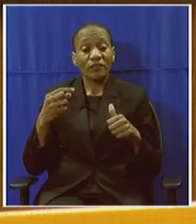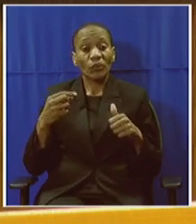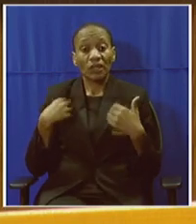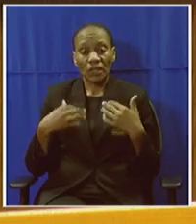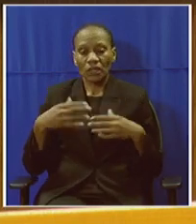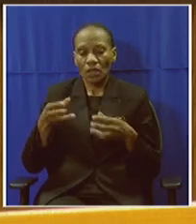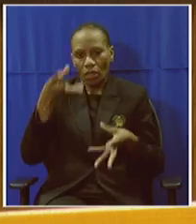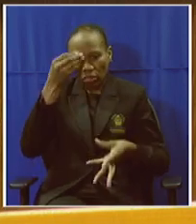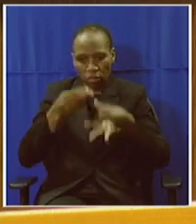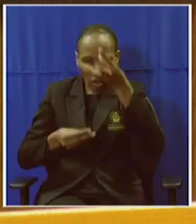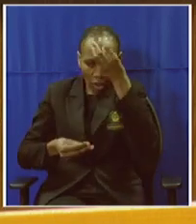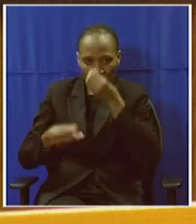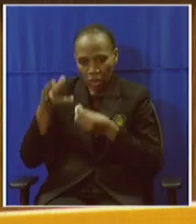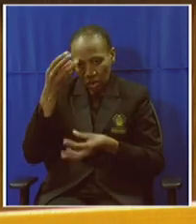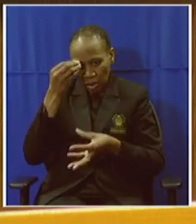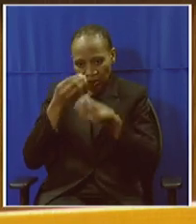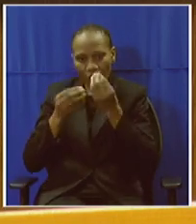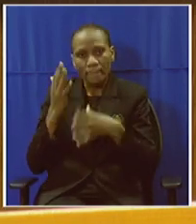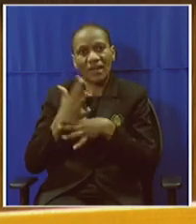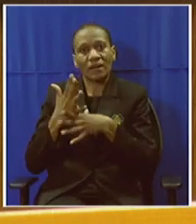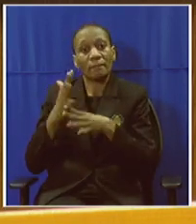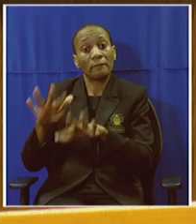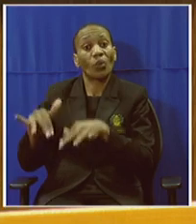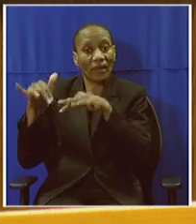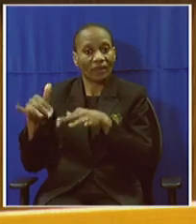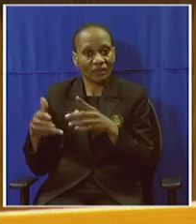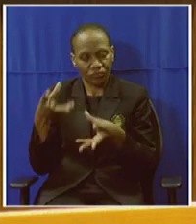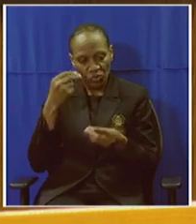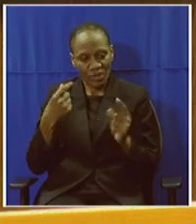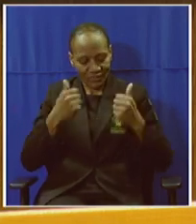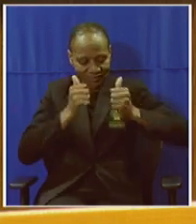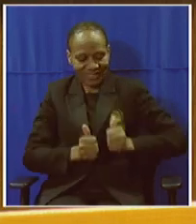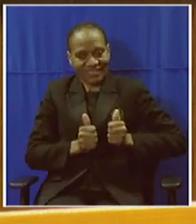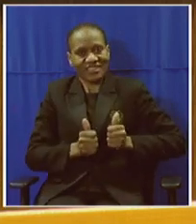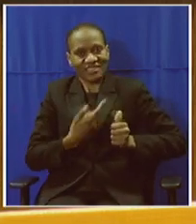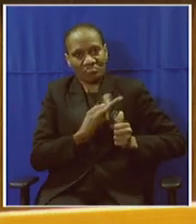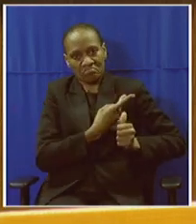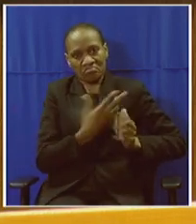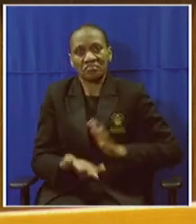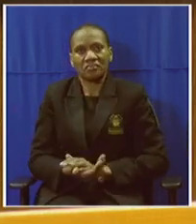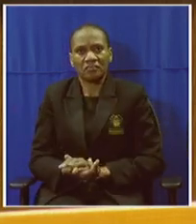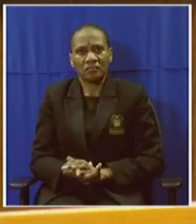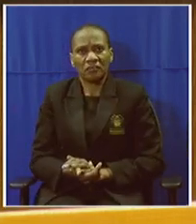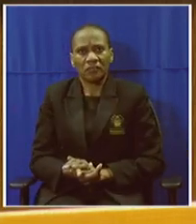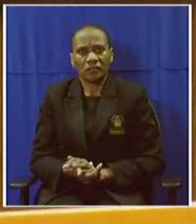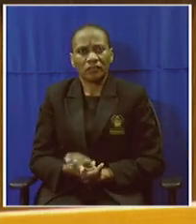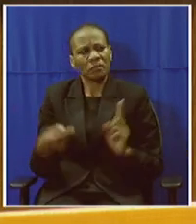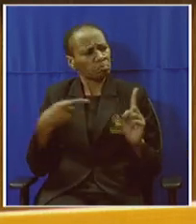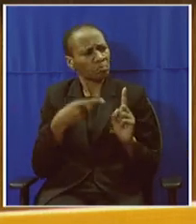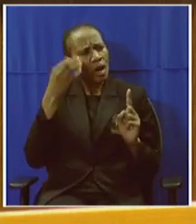ministers. We were sitting next to each other. It struck me immediately her inquisitive